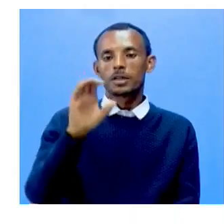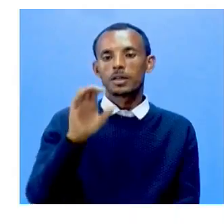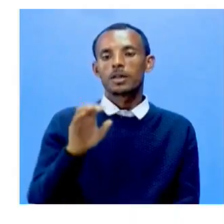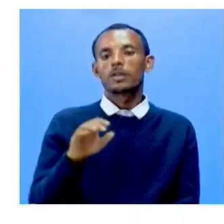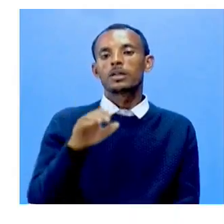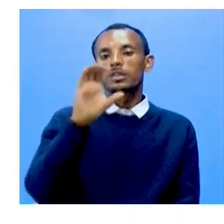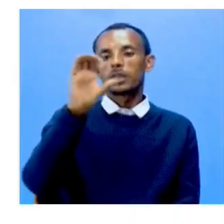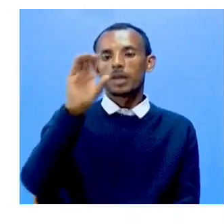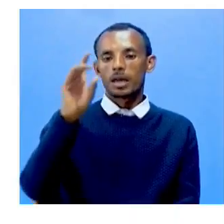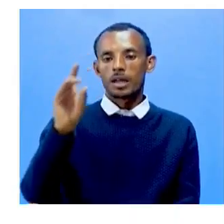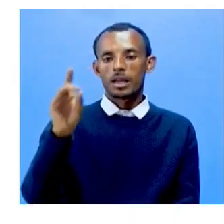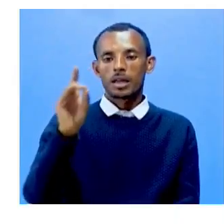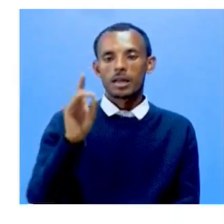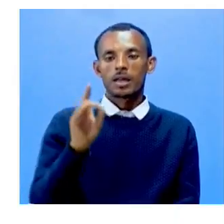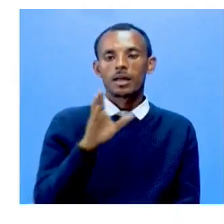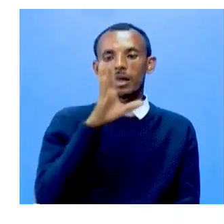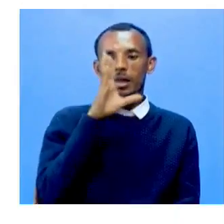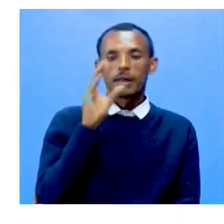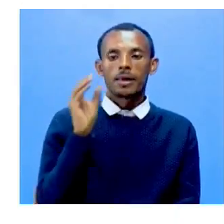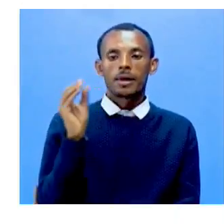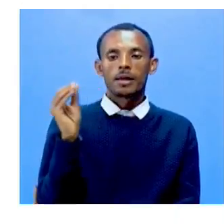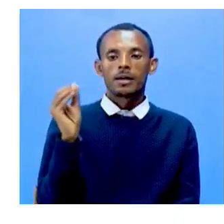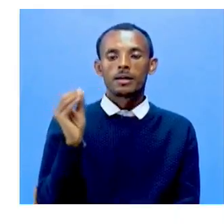CD, and